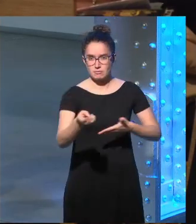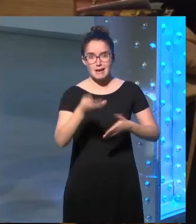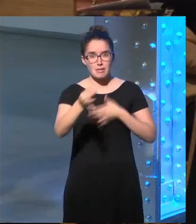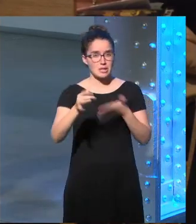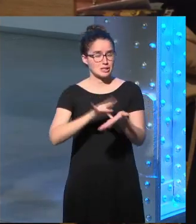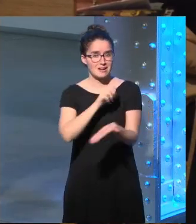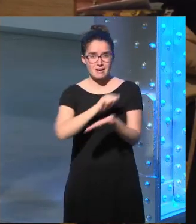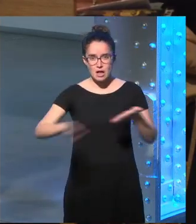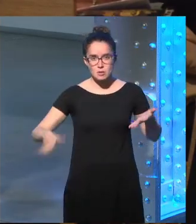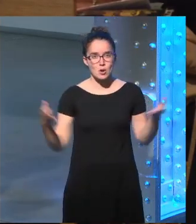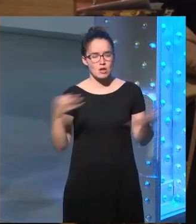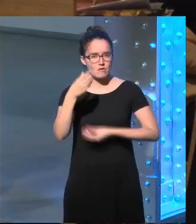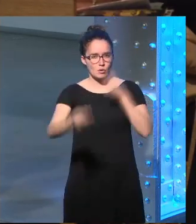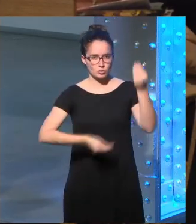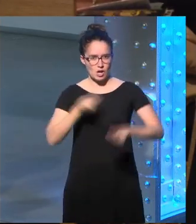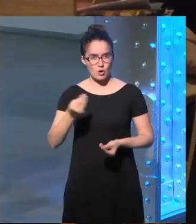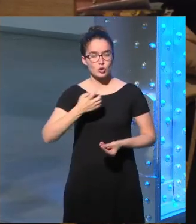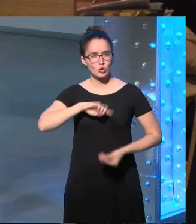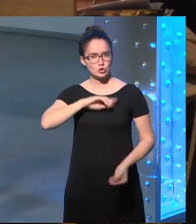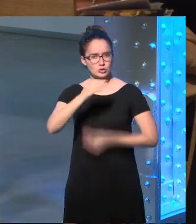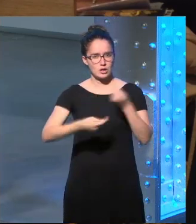have LinkedIn, we have Facebook, we have